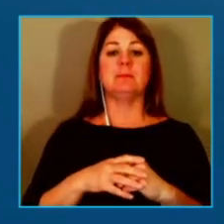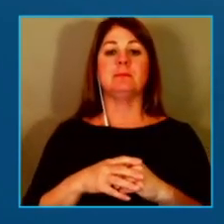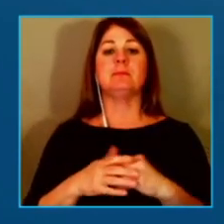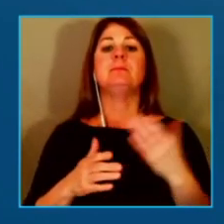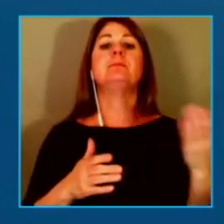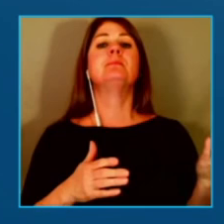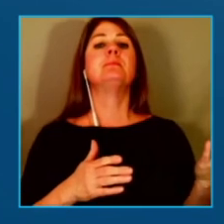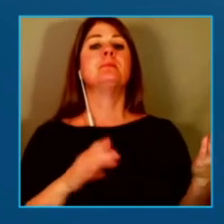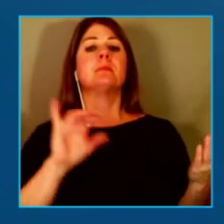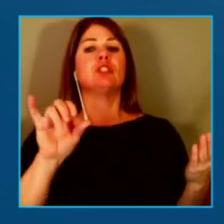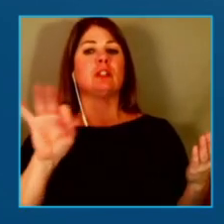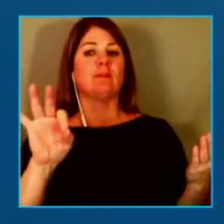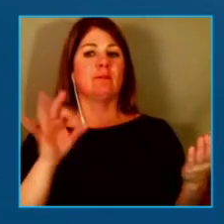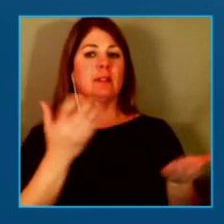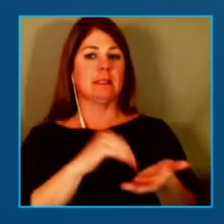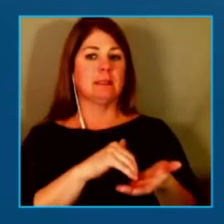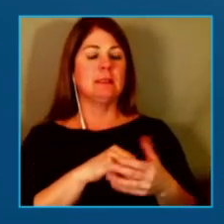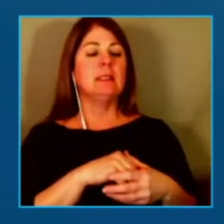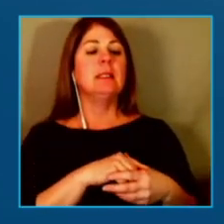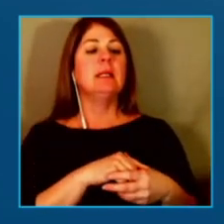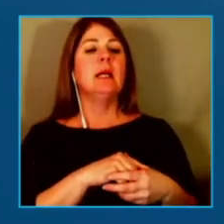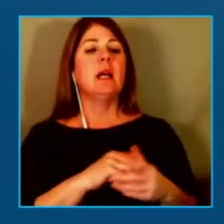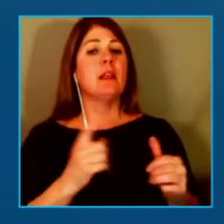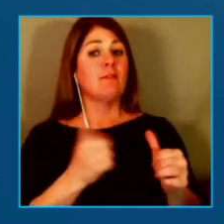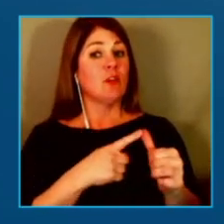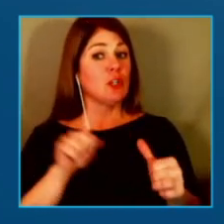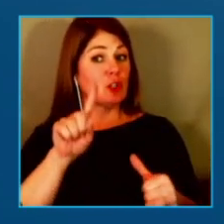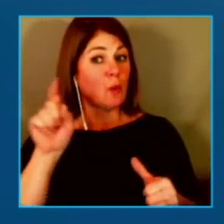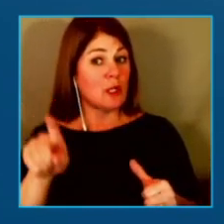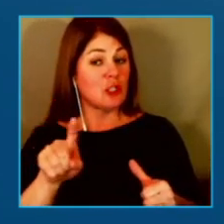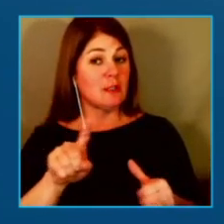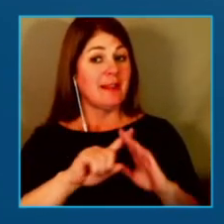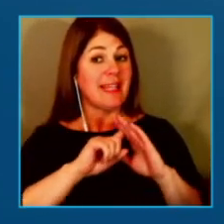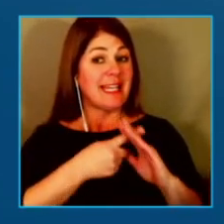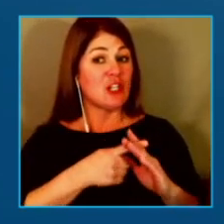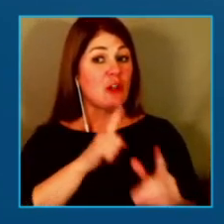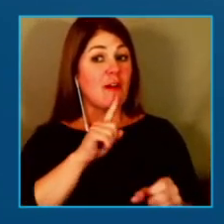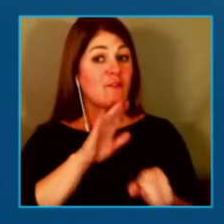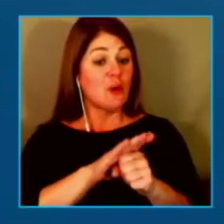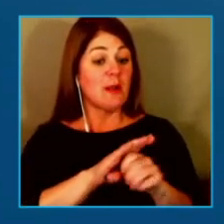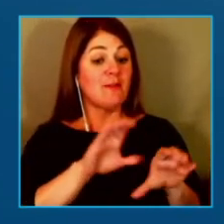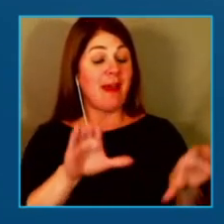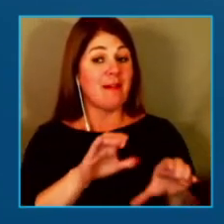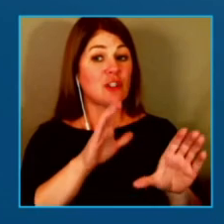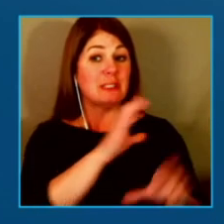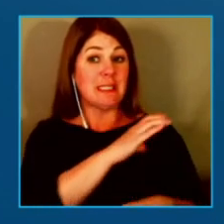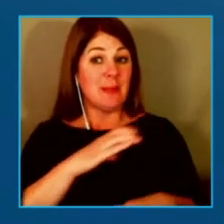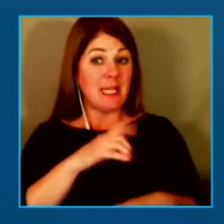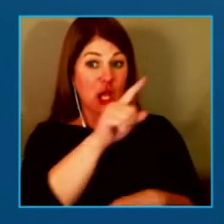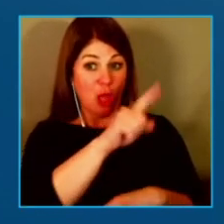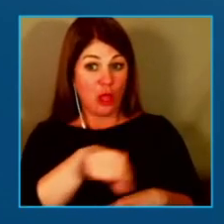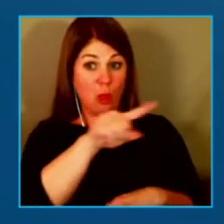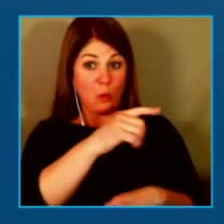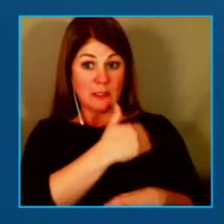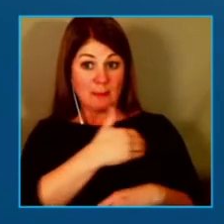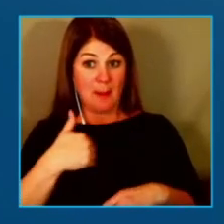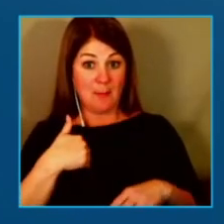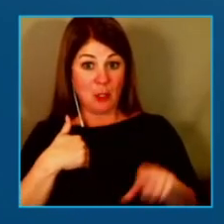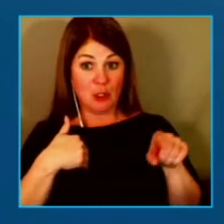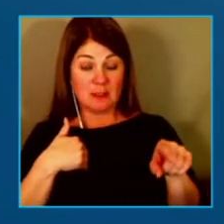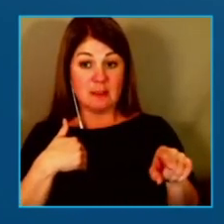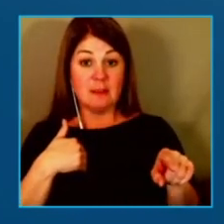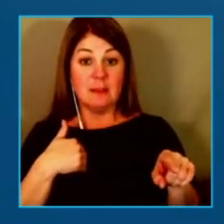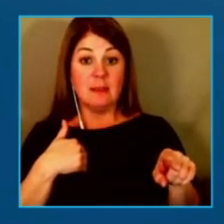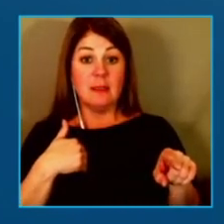question was that the initial affirmative action committee, that those members are, that there is